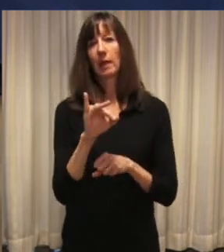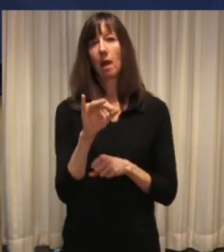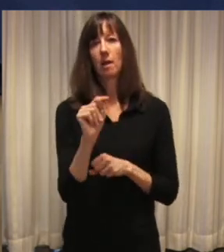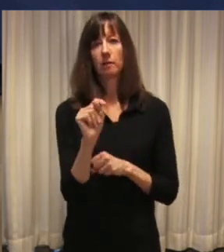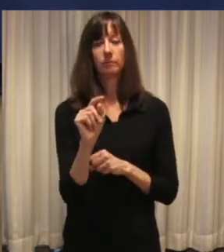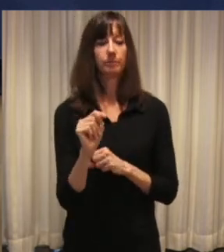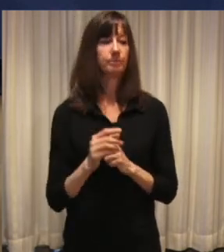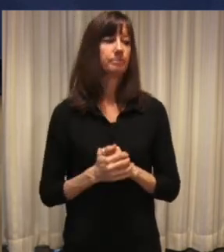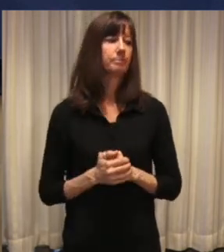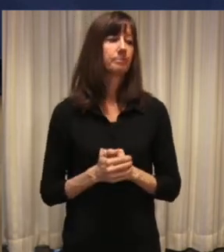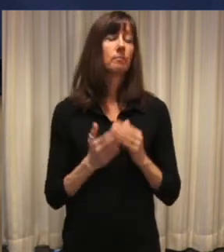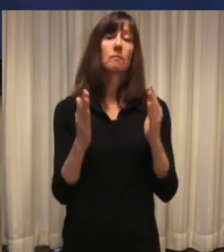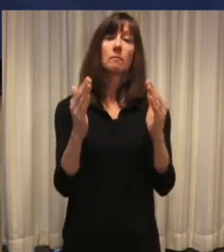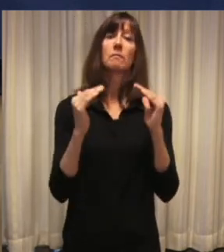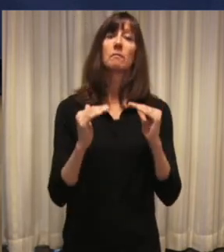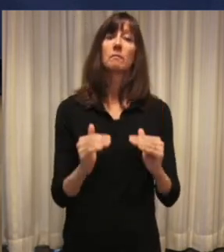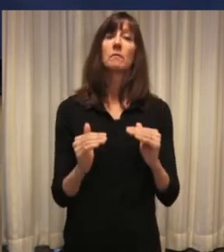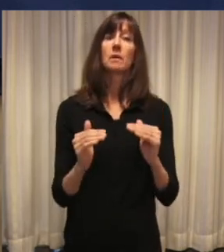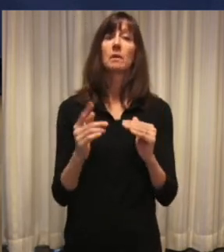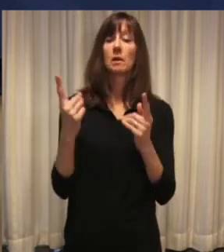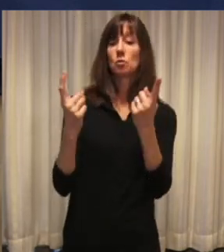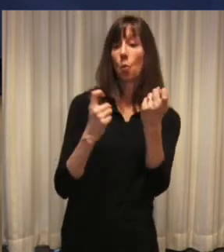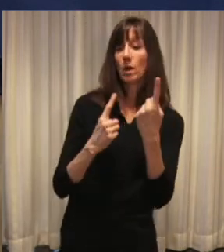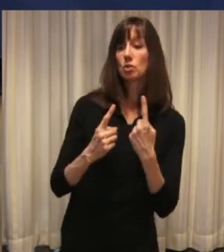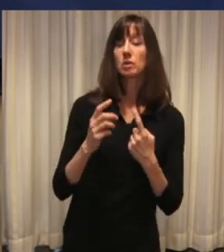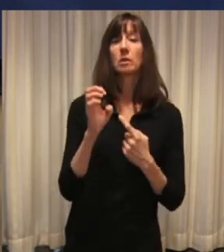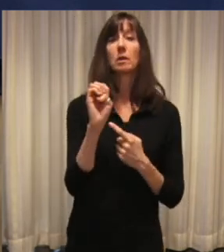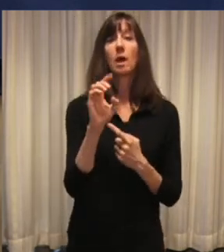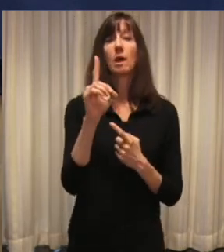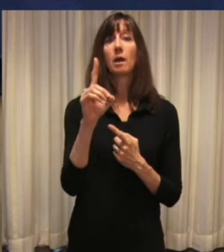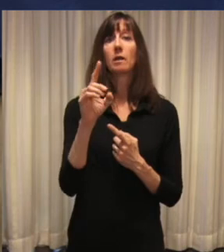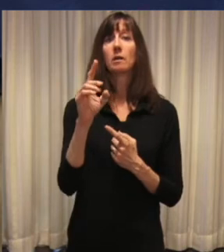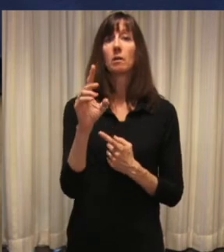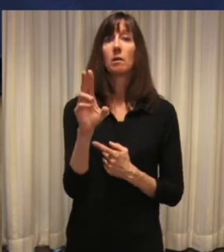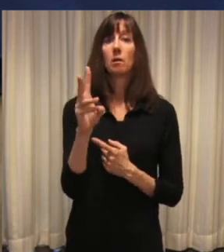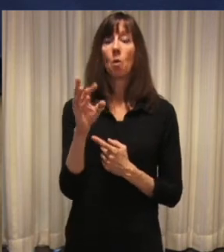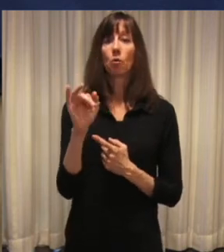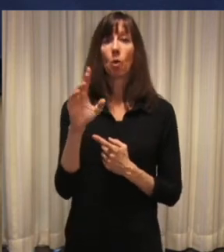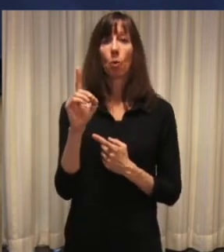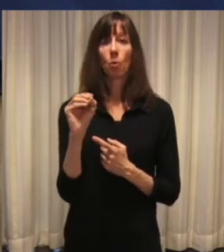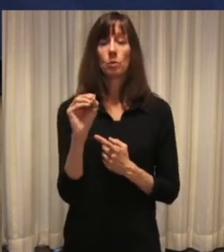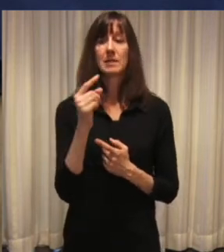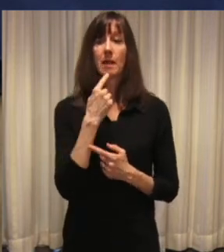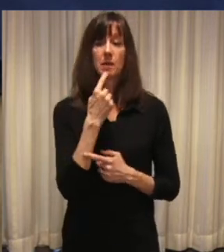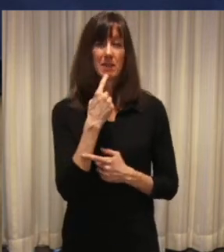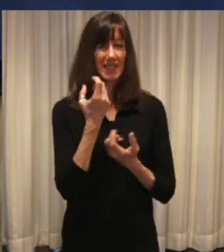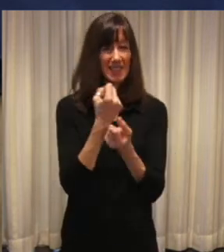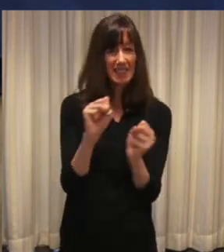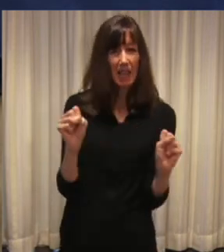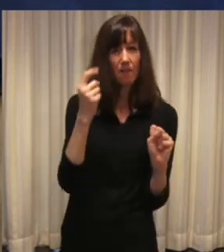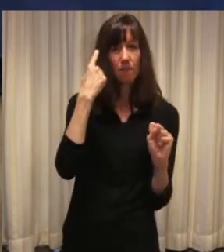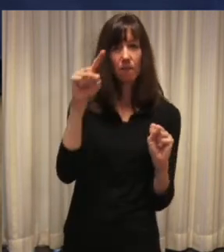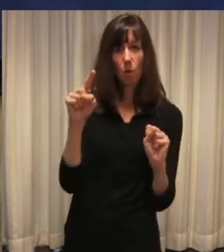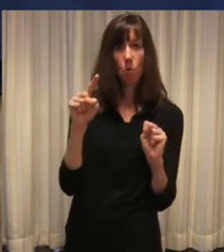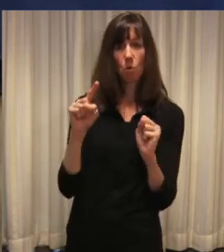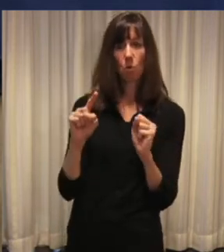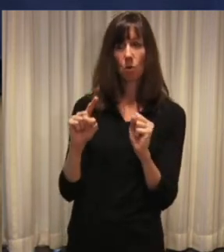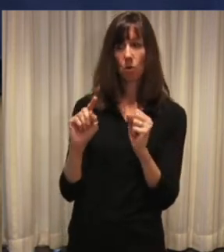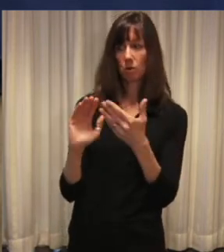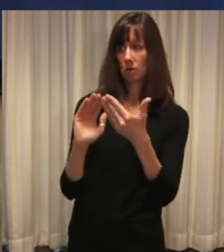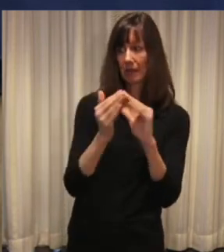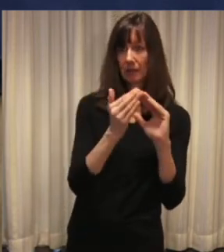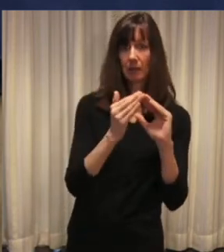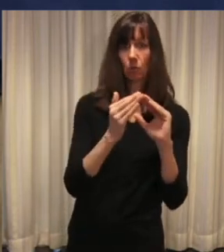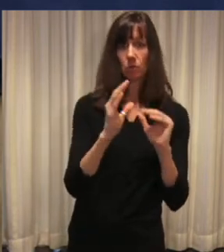Eduardo asked a question. Is this safe for the workers at the high school? I think that goes back to what the county executive was saying a few